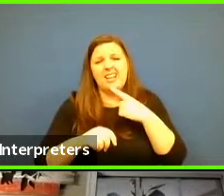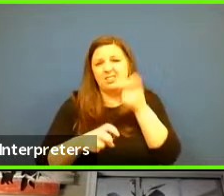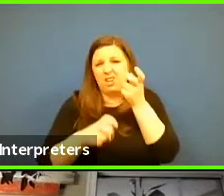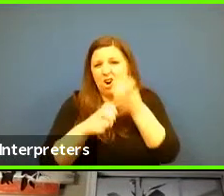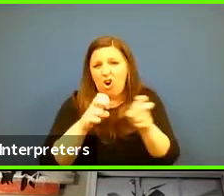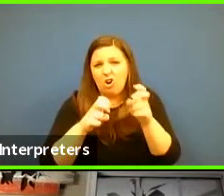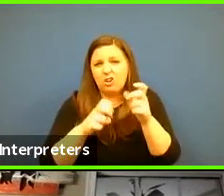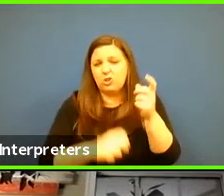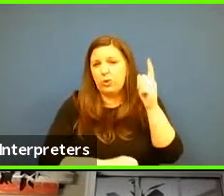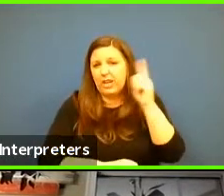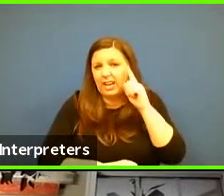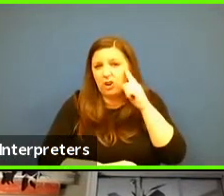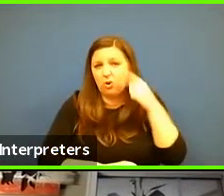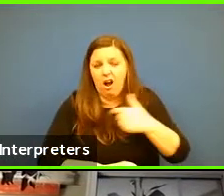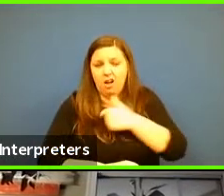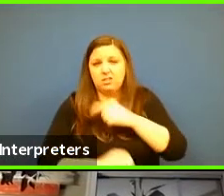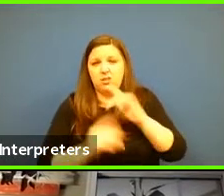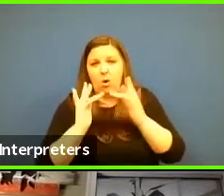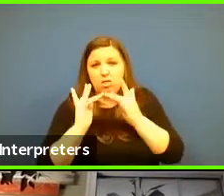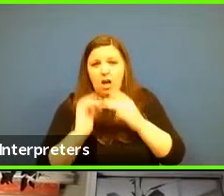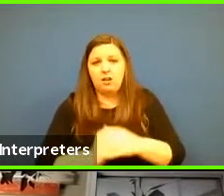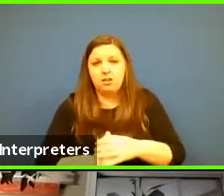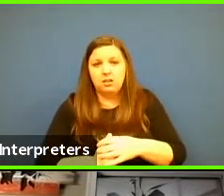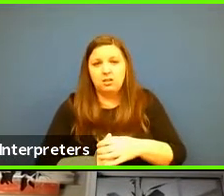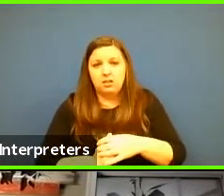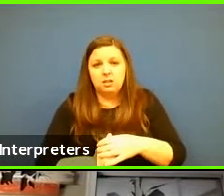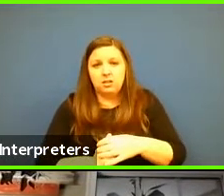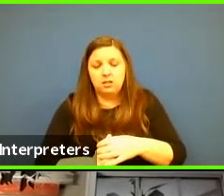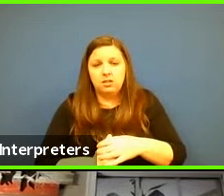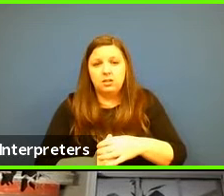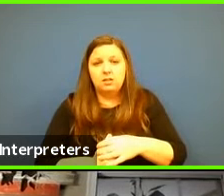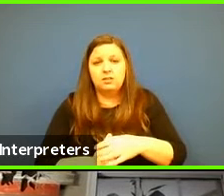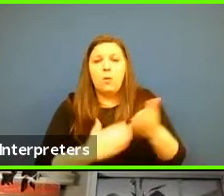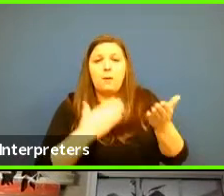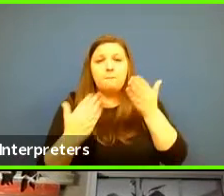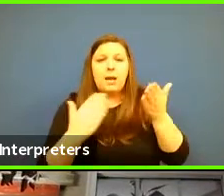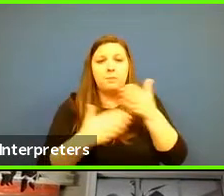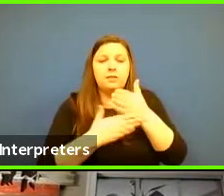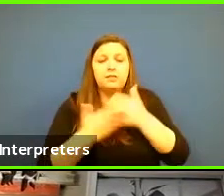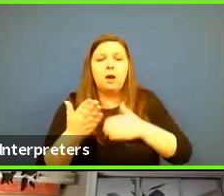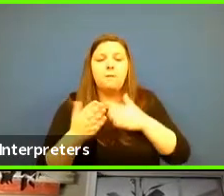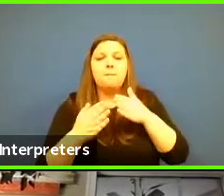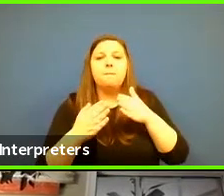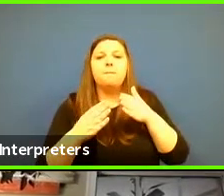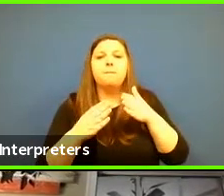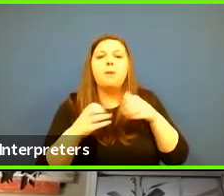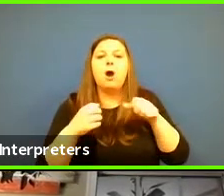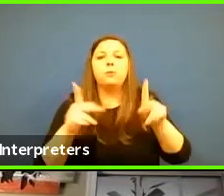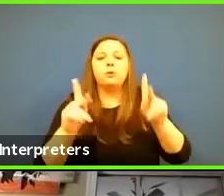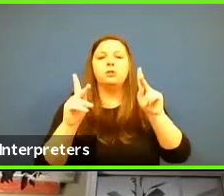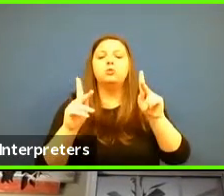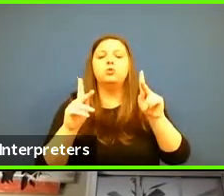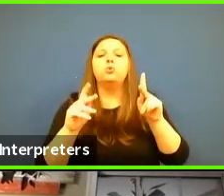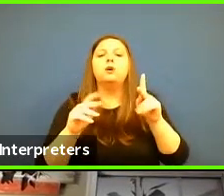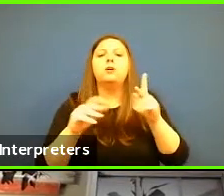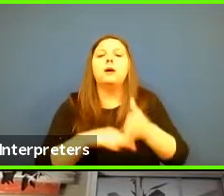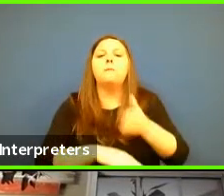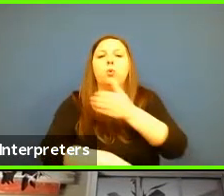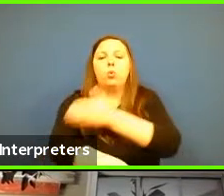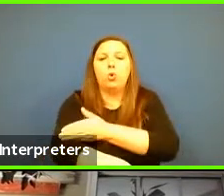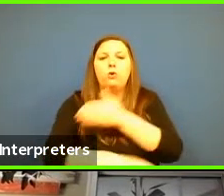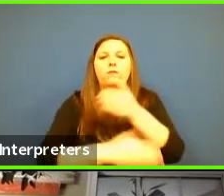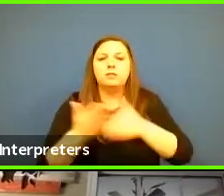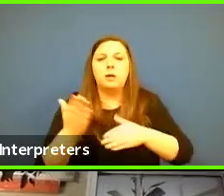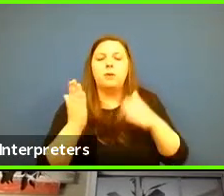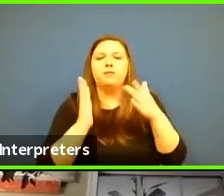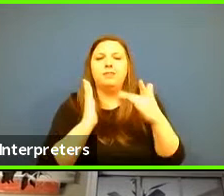individuals to hear us online. And so there may be some opportunities to improve some of the technology infrastructure we